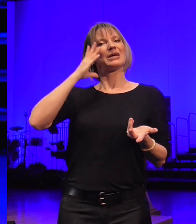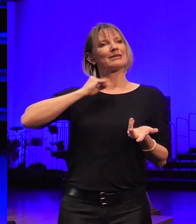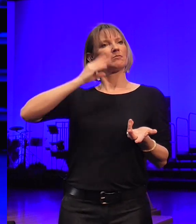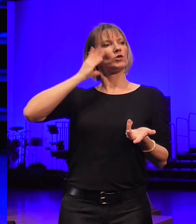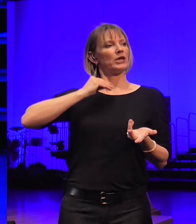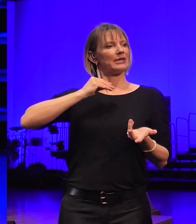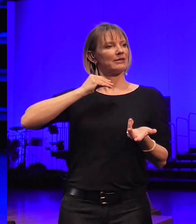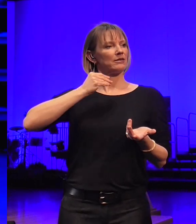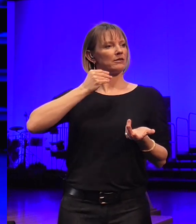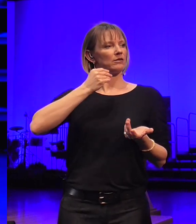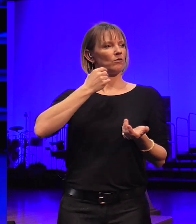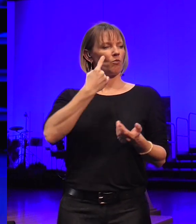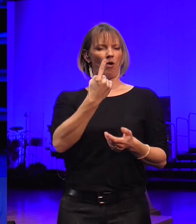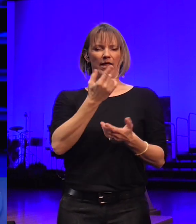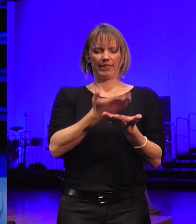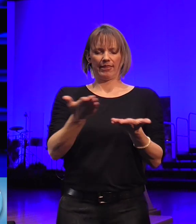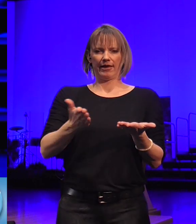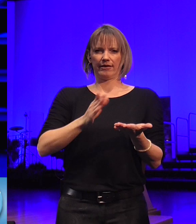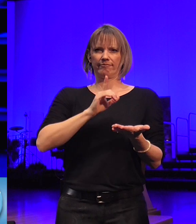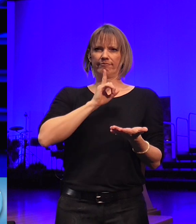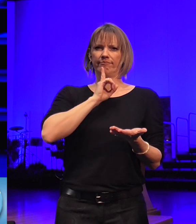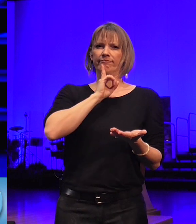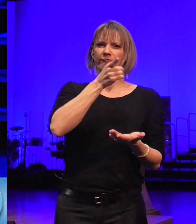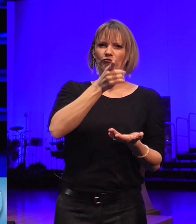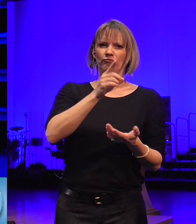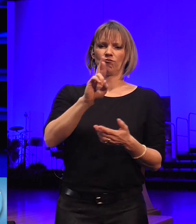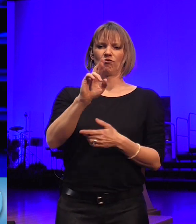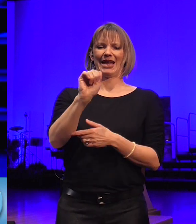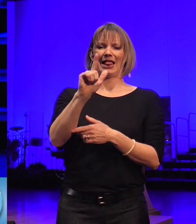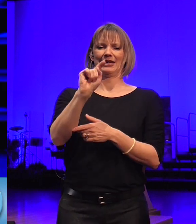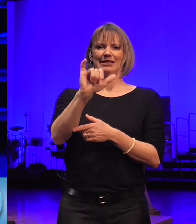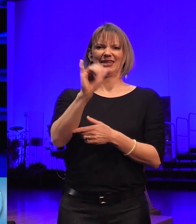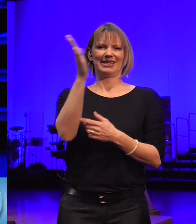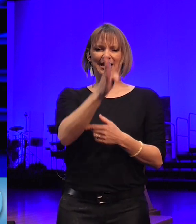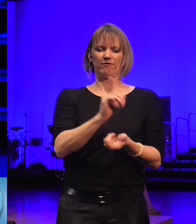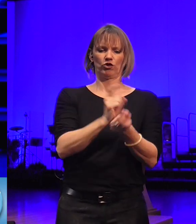changeless reality. On a morning walk,